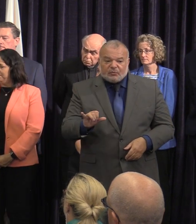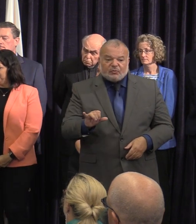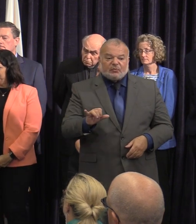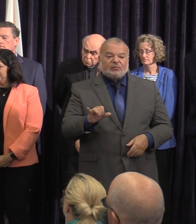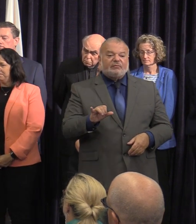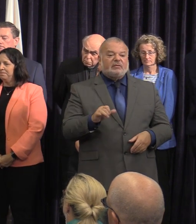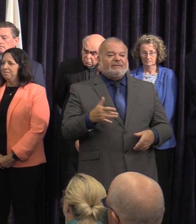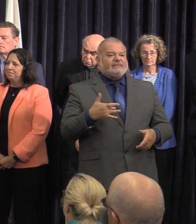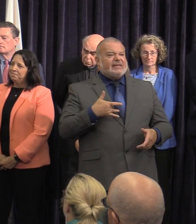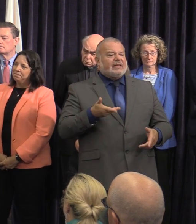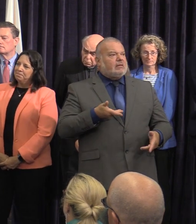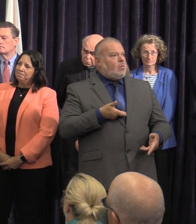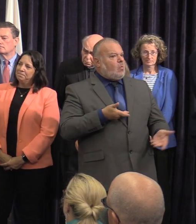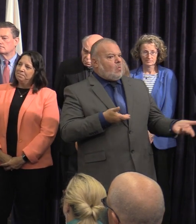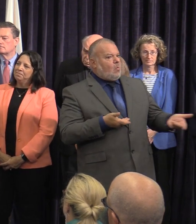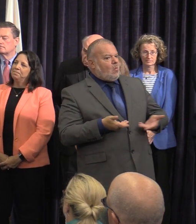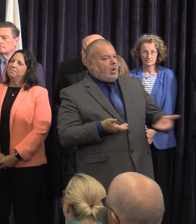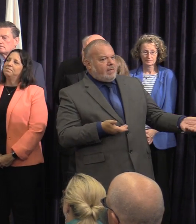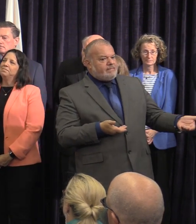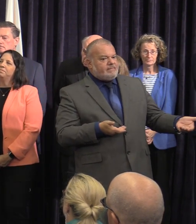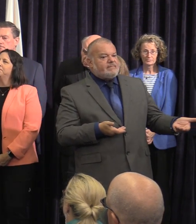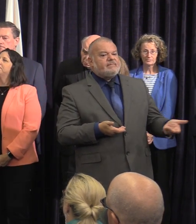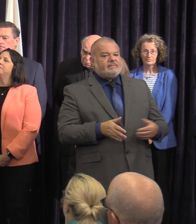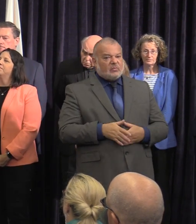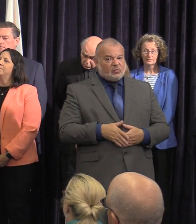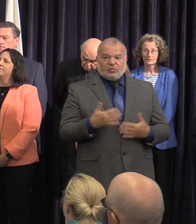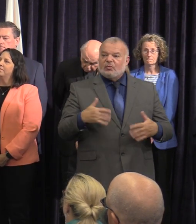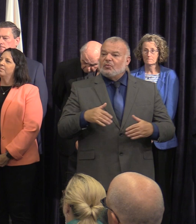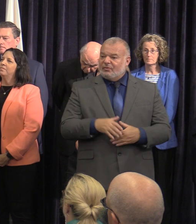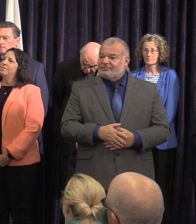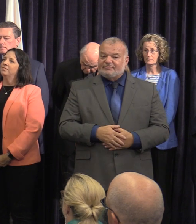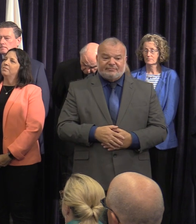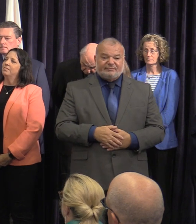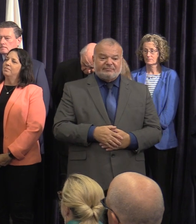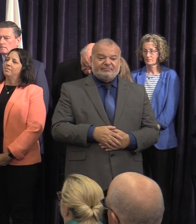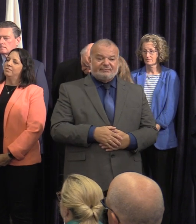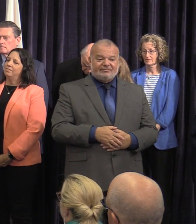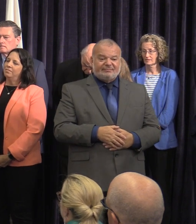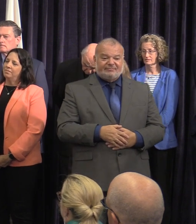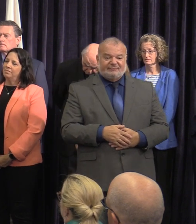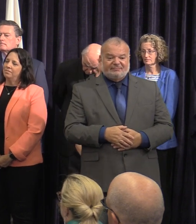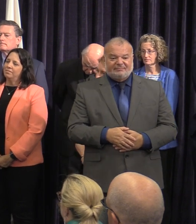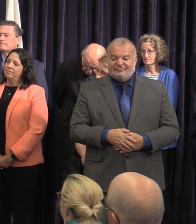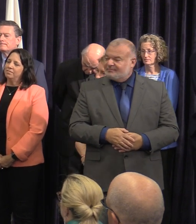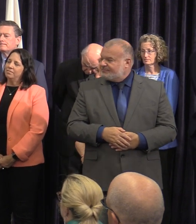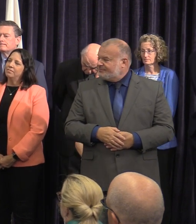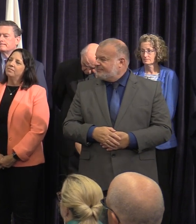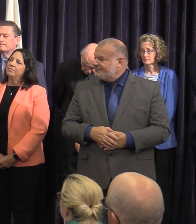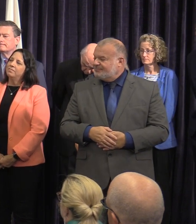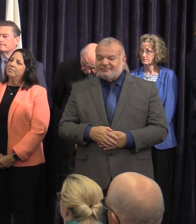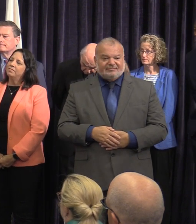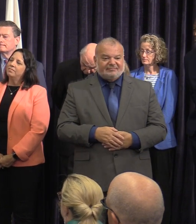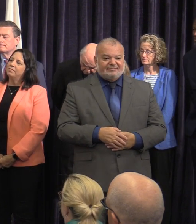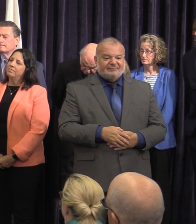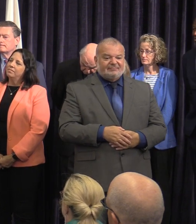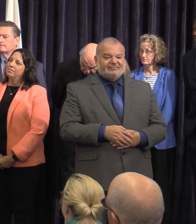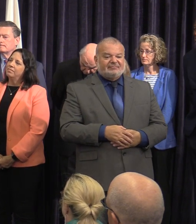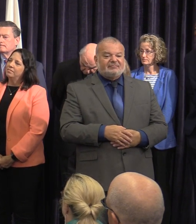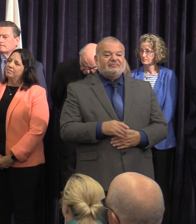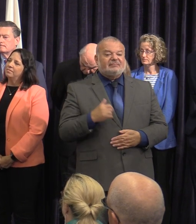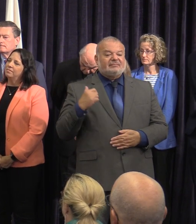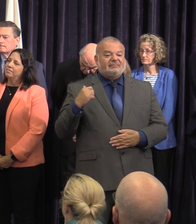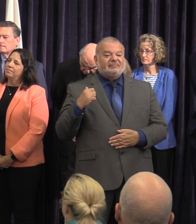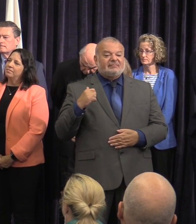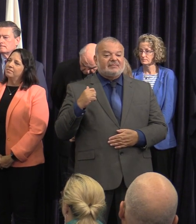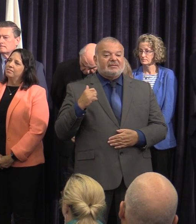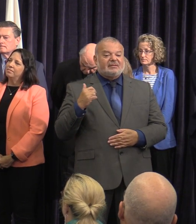welcome. I have been called on the street in the past, and people had